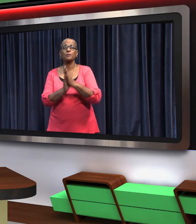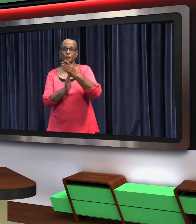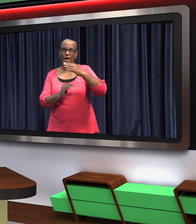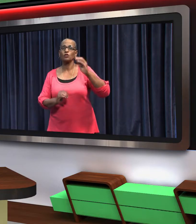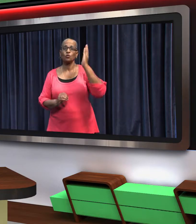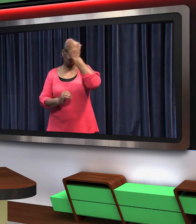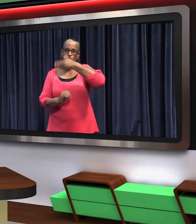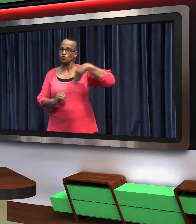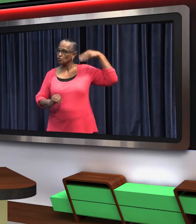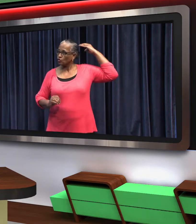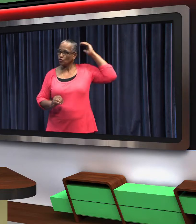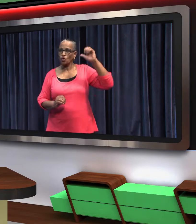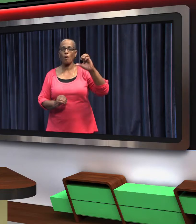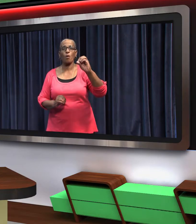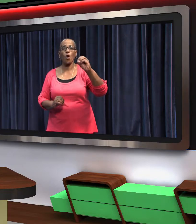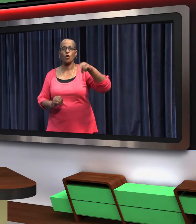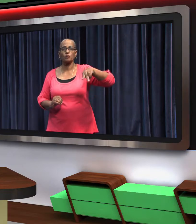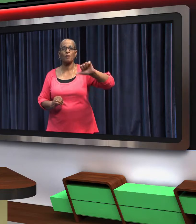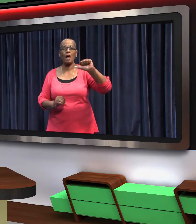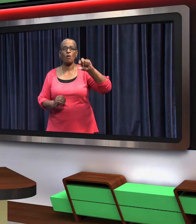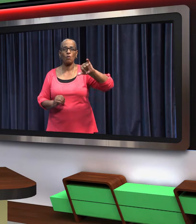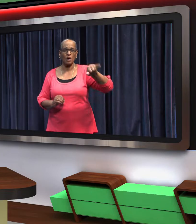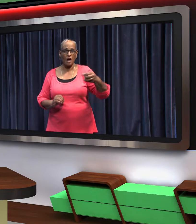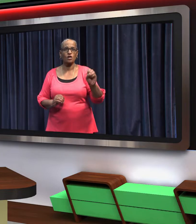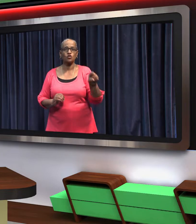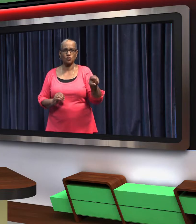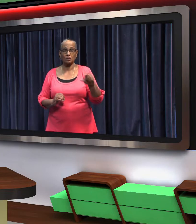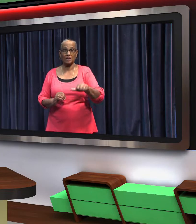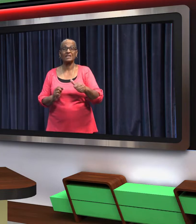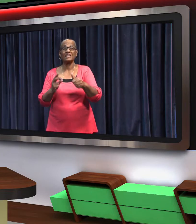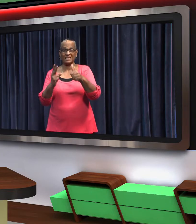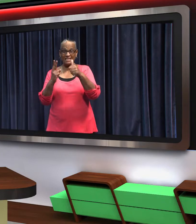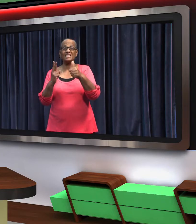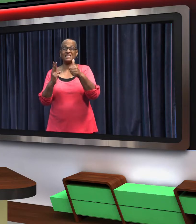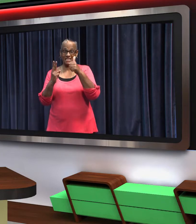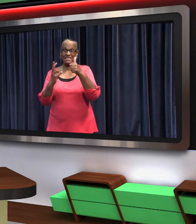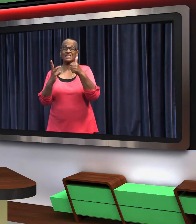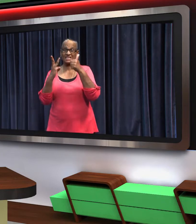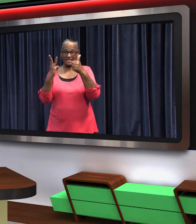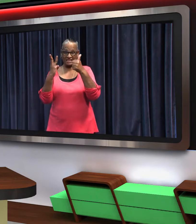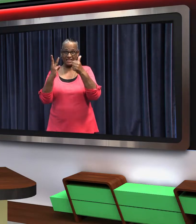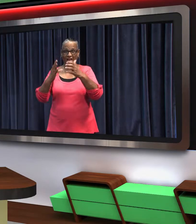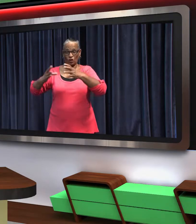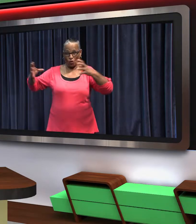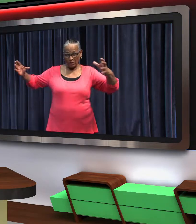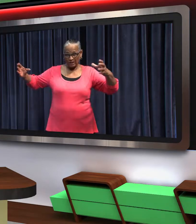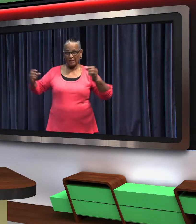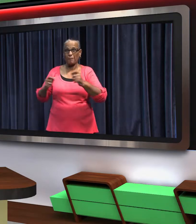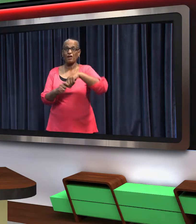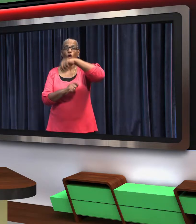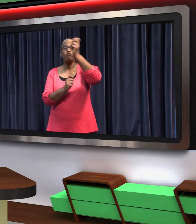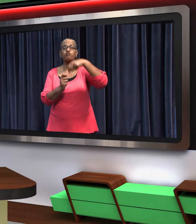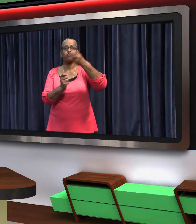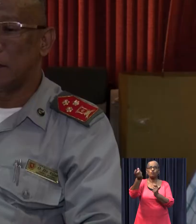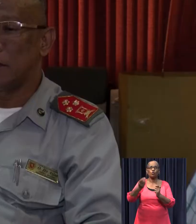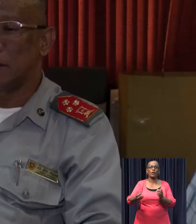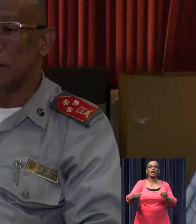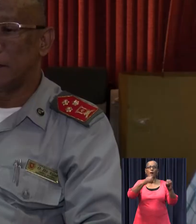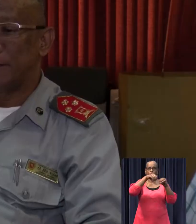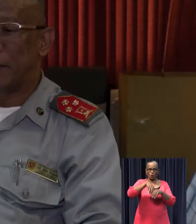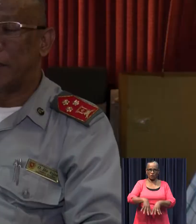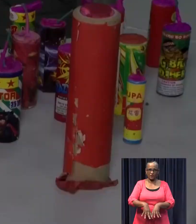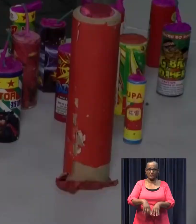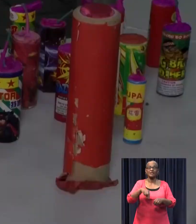brigade, Otmar Hoashu. This year, 36 containers of fireworks have been imported. Up to this